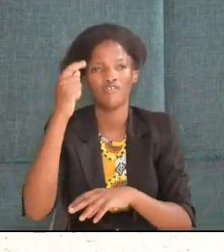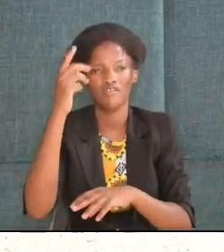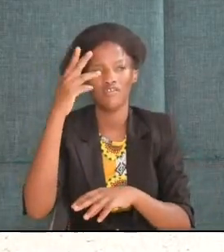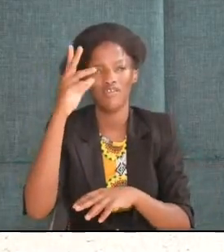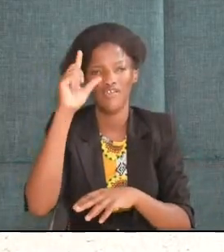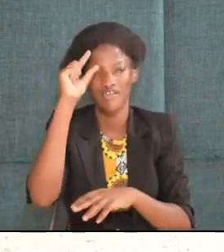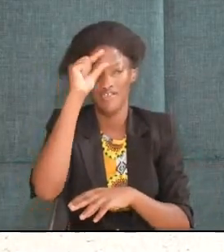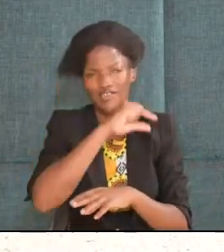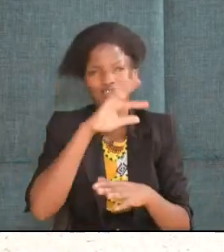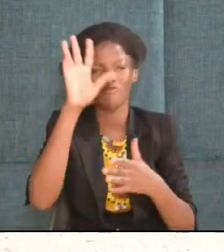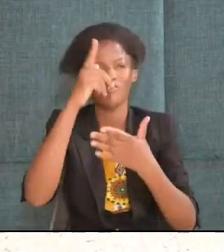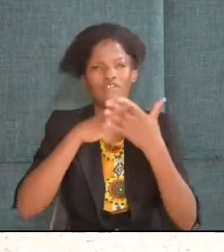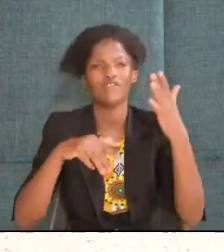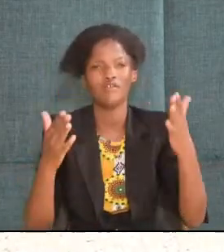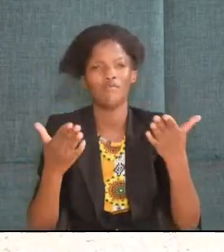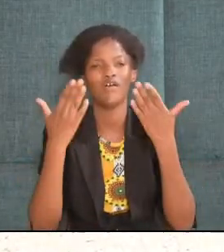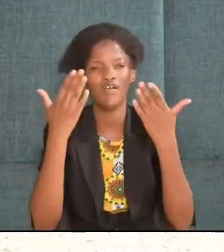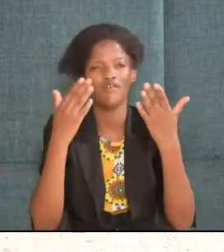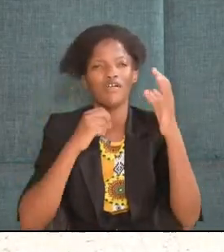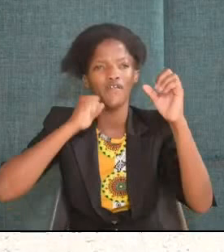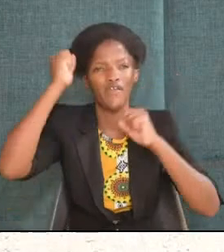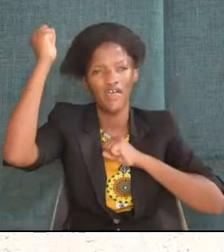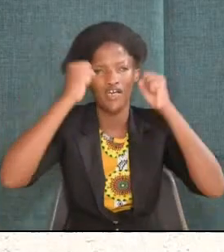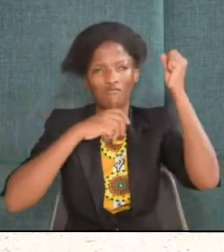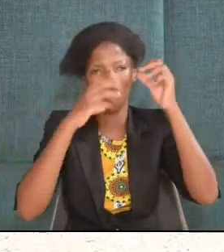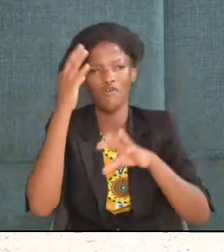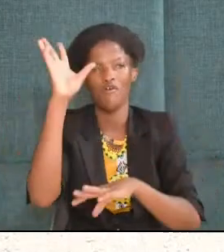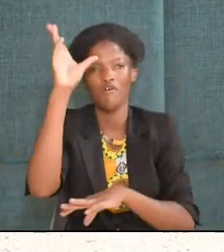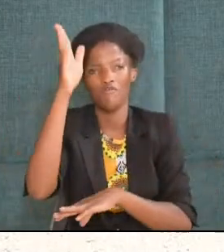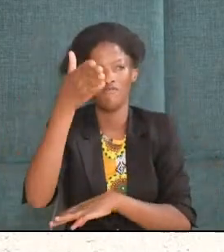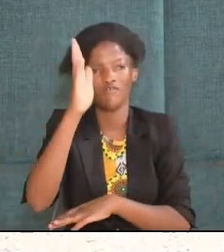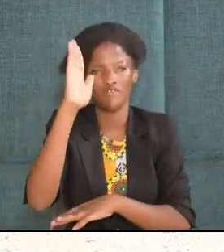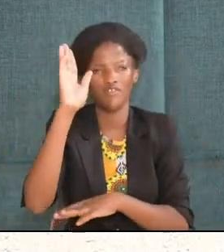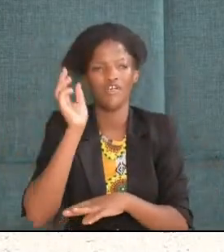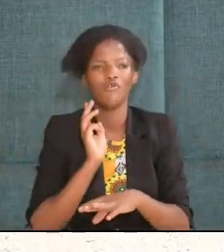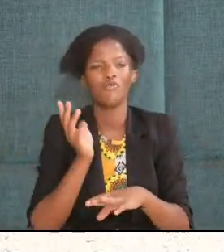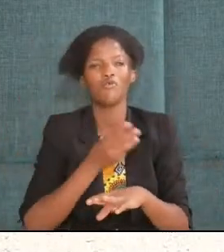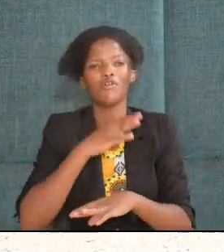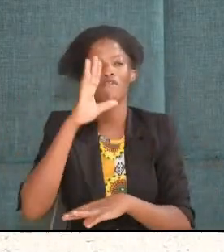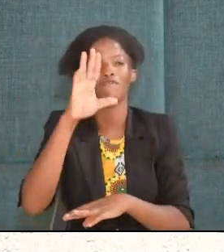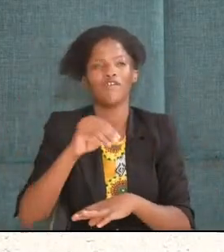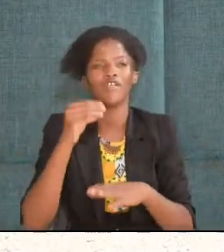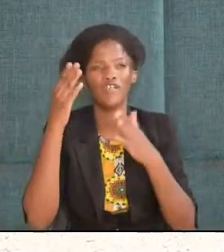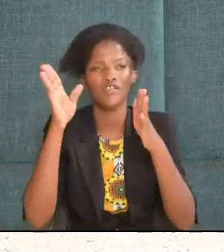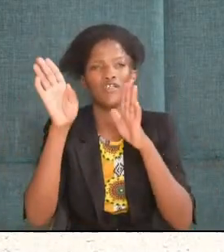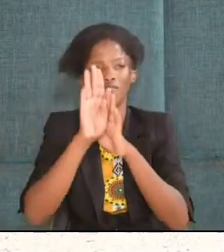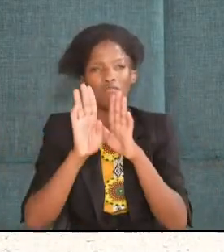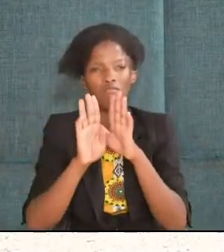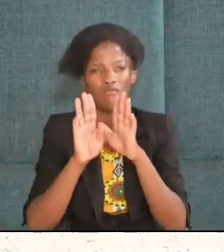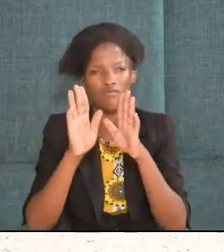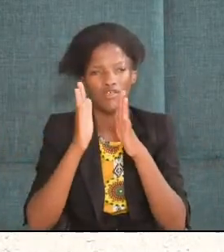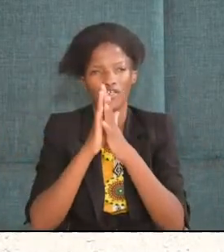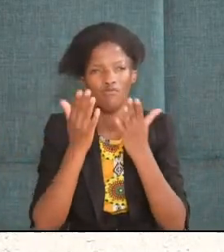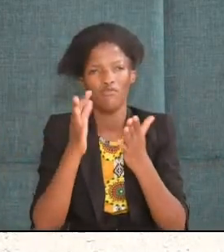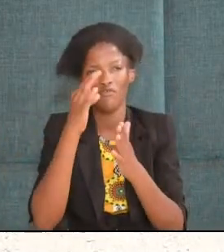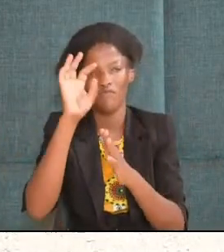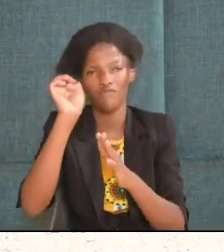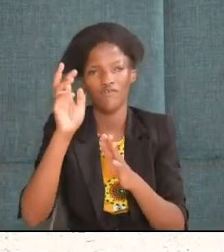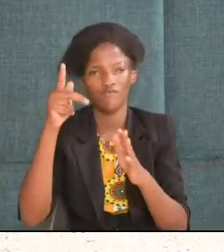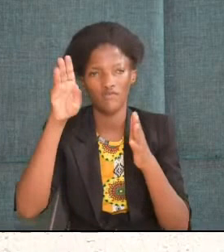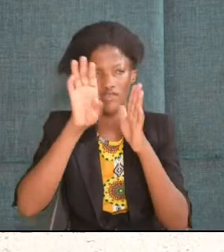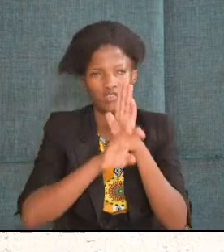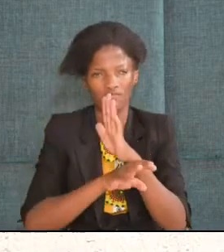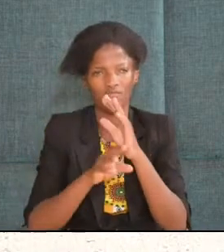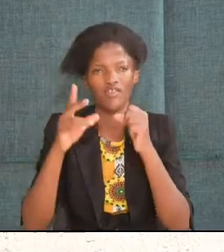about? Of course, the armor of God. We will find that in the book of Ephesians chapter 6, verse 11